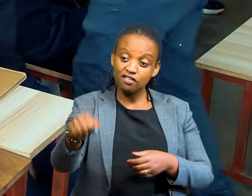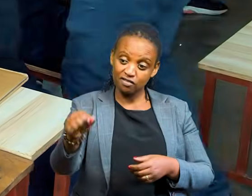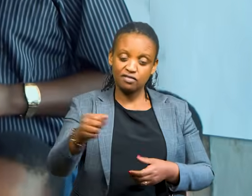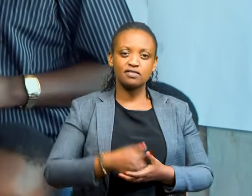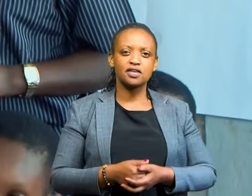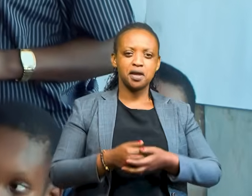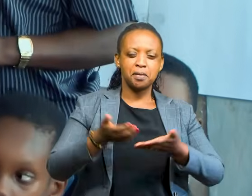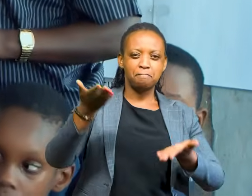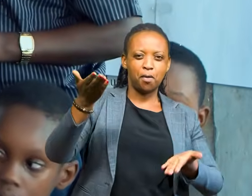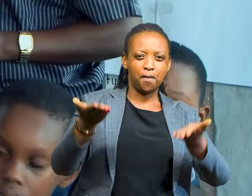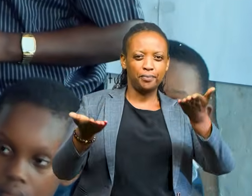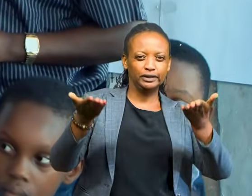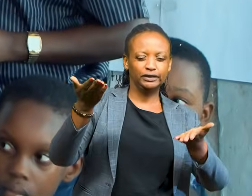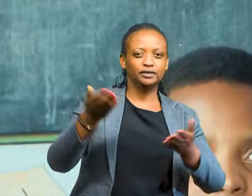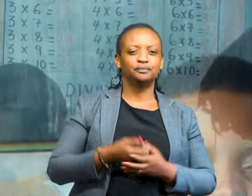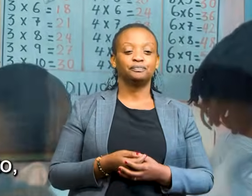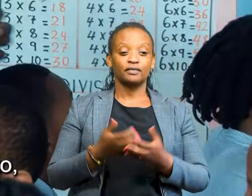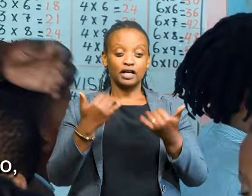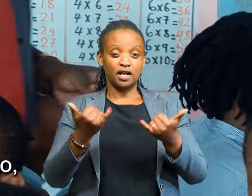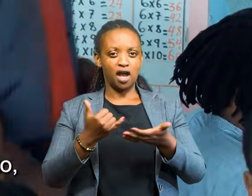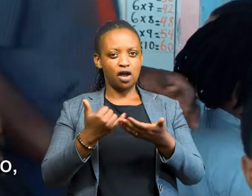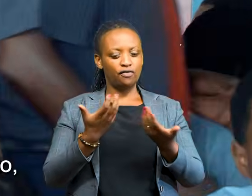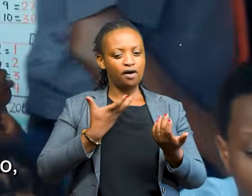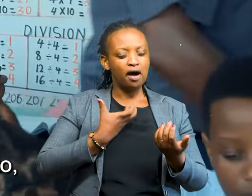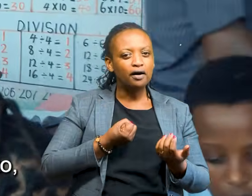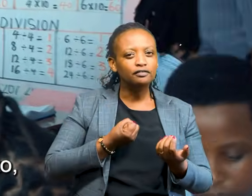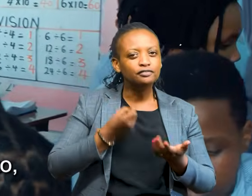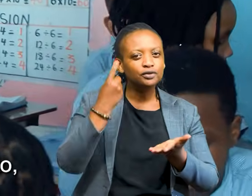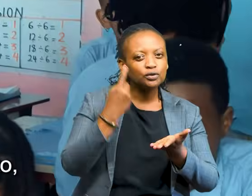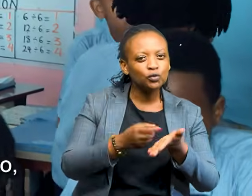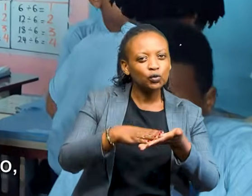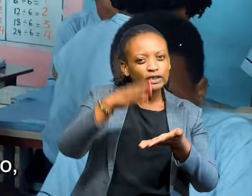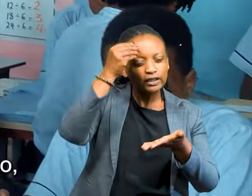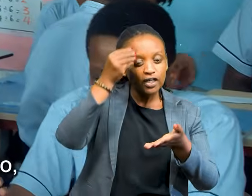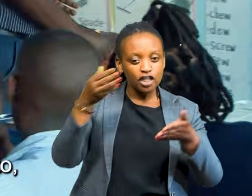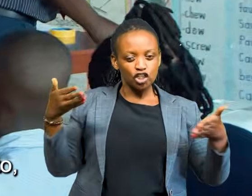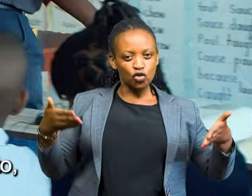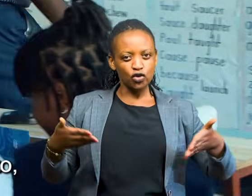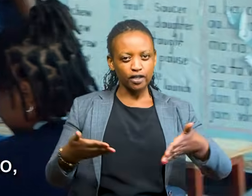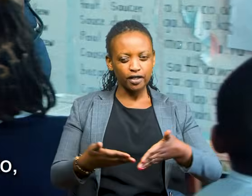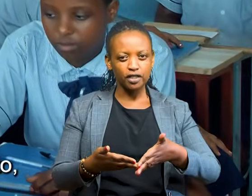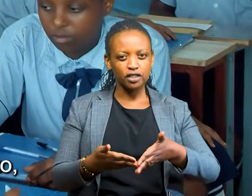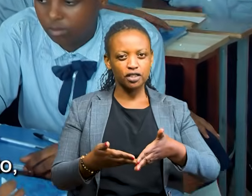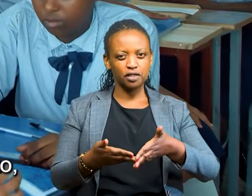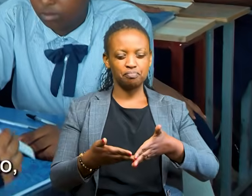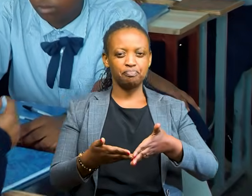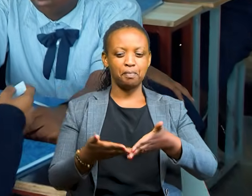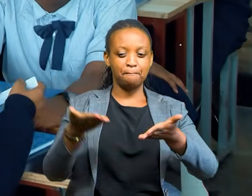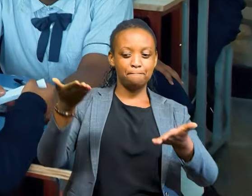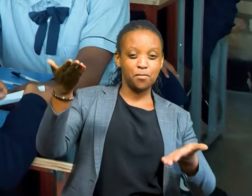Yes, probability. We are going to have introduction